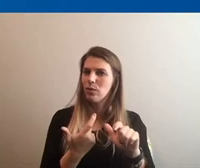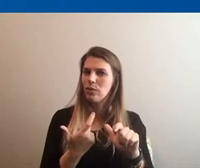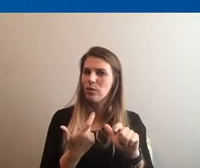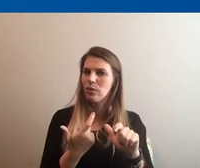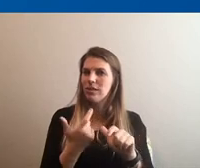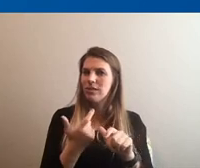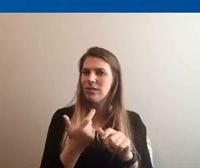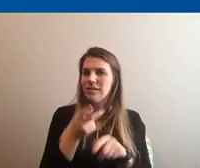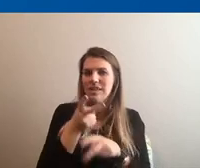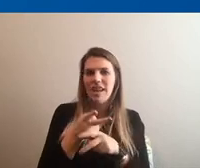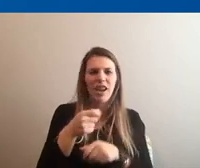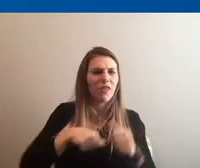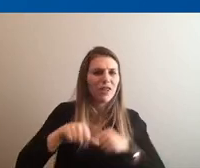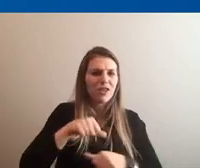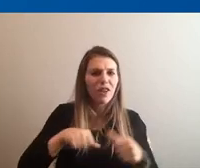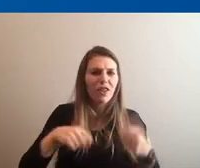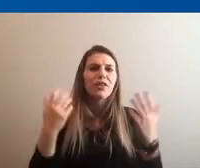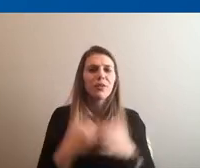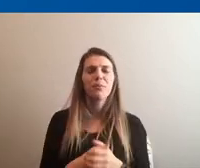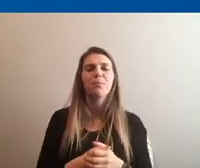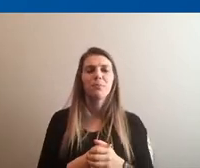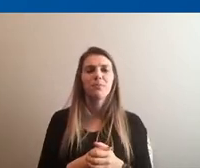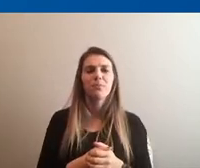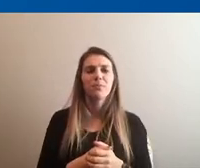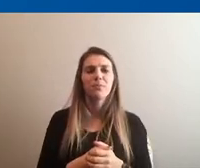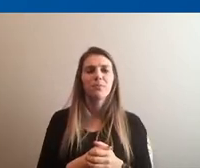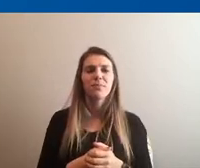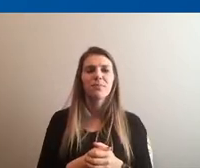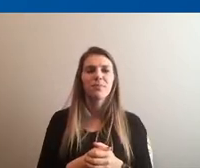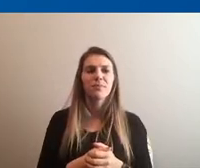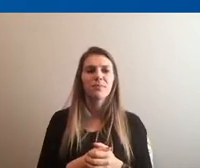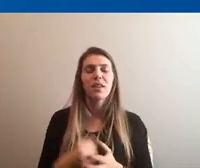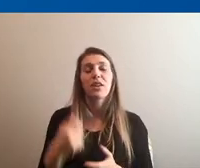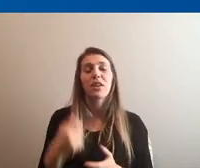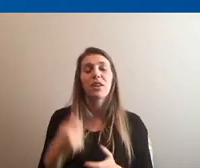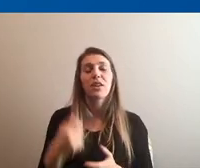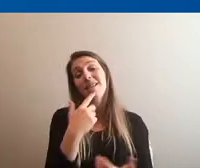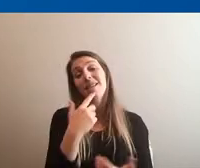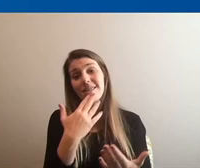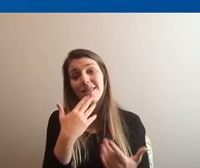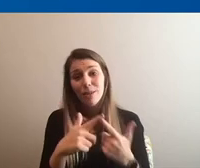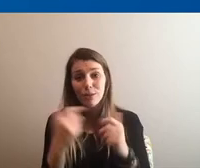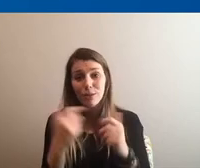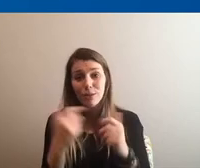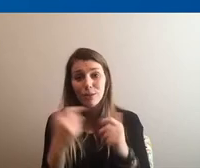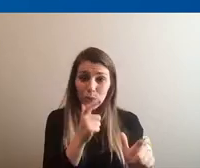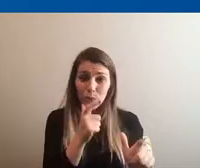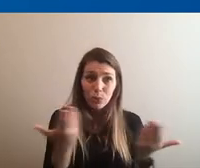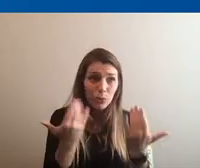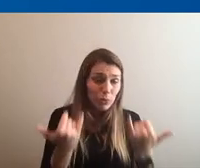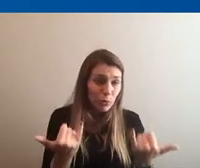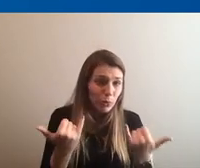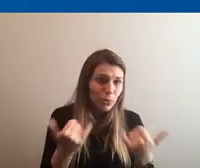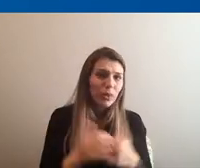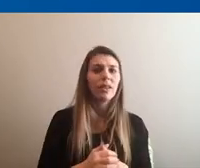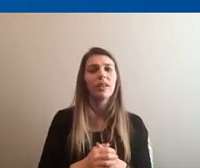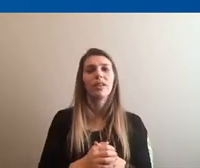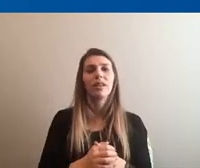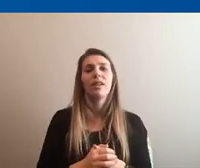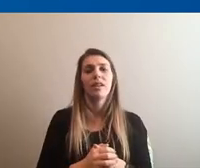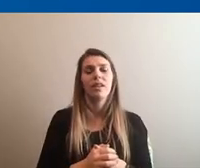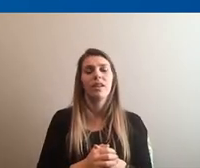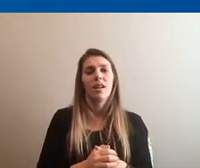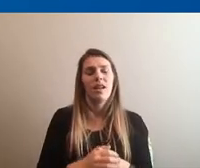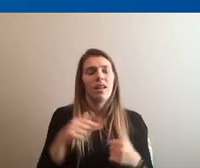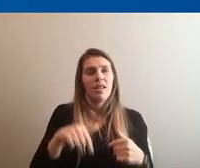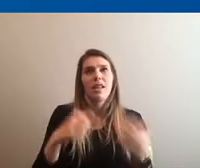of each other? So I want to say thank you to everybody here today for this